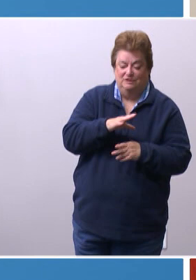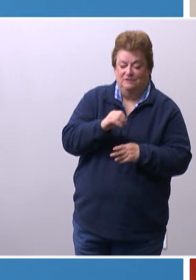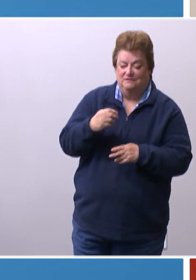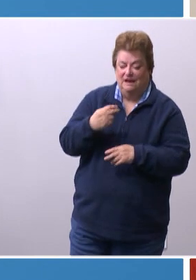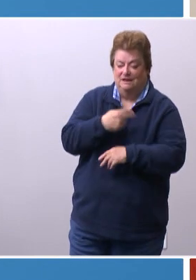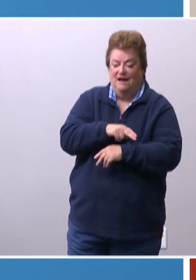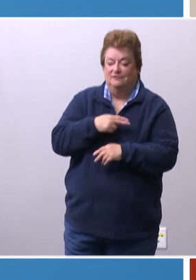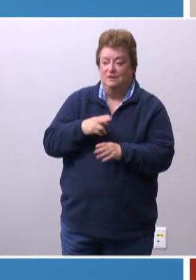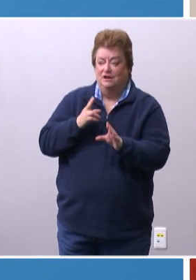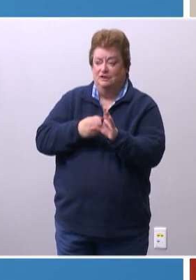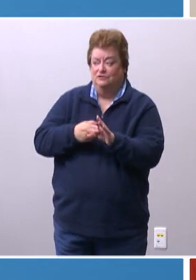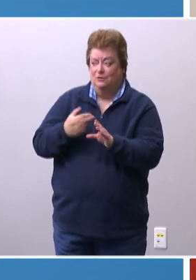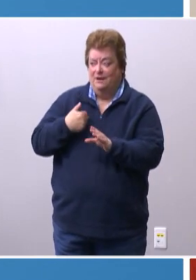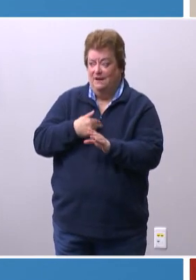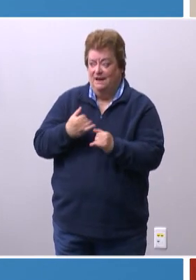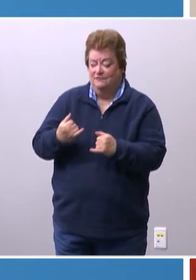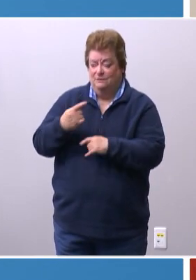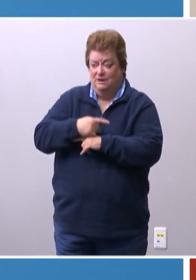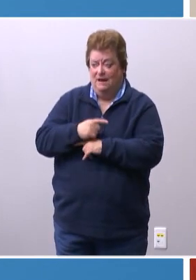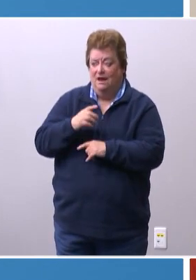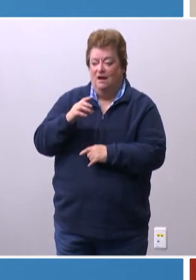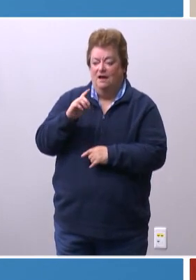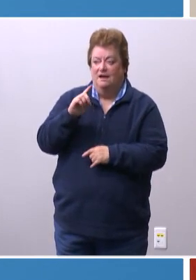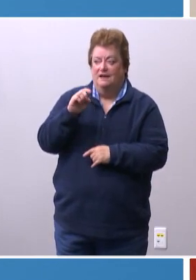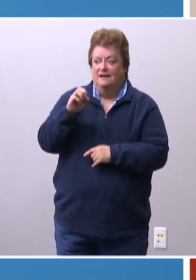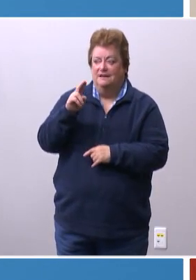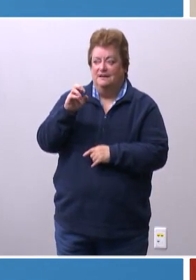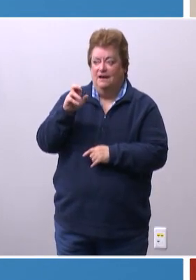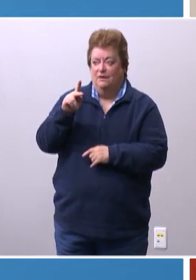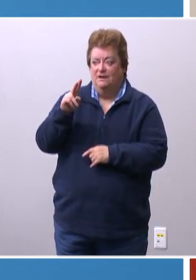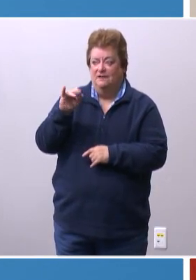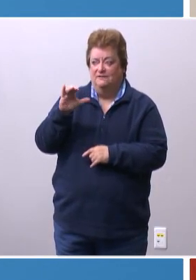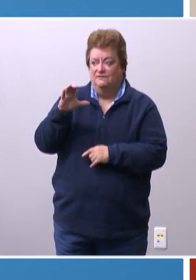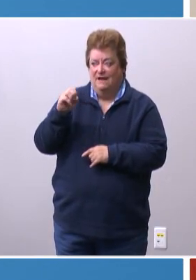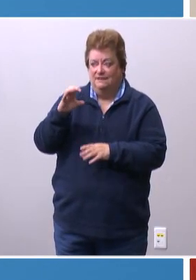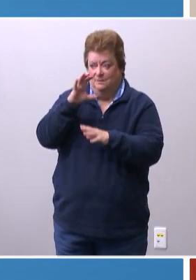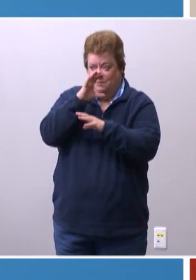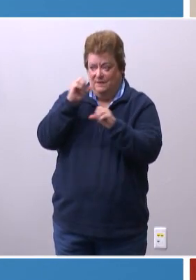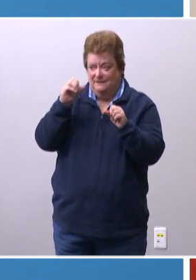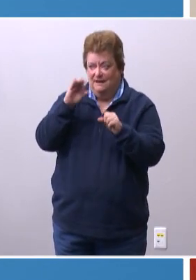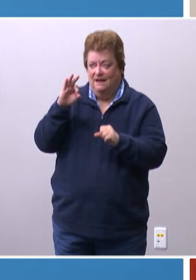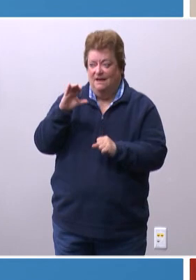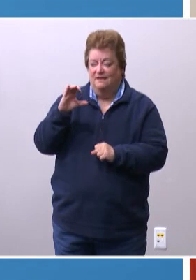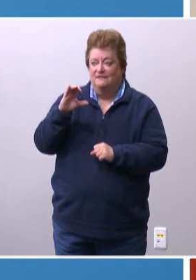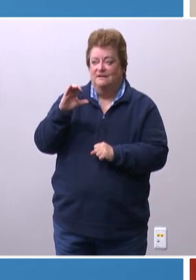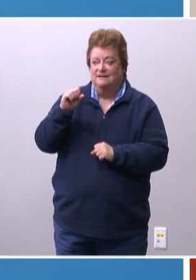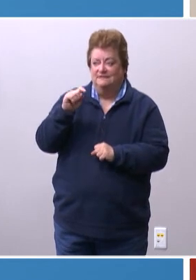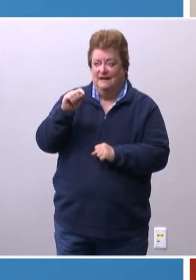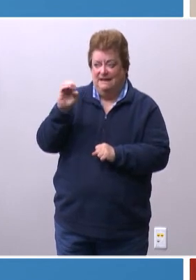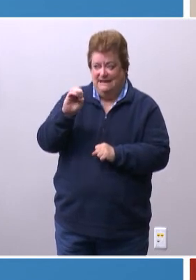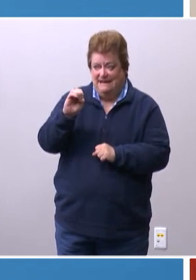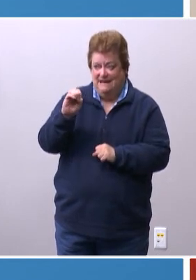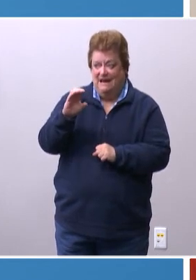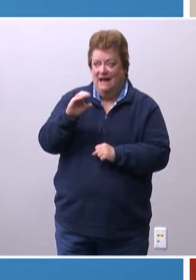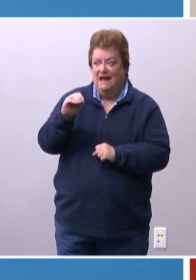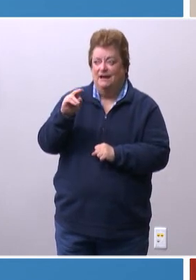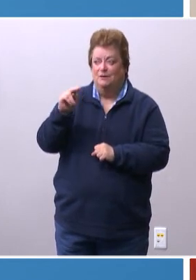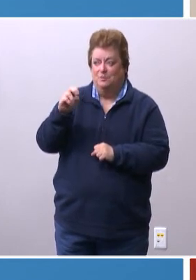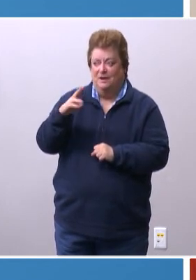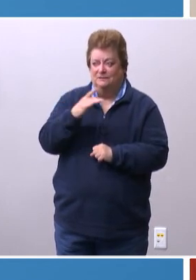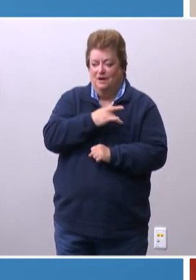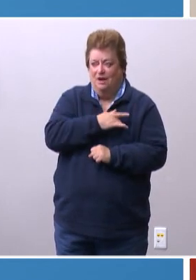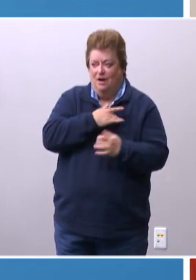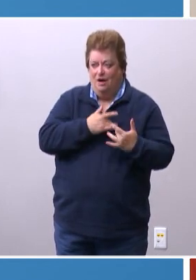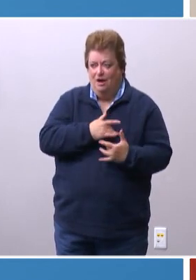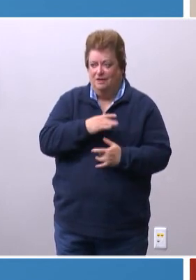And joining us again today are Derek Vance, the president of CHI Health, St. Elizabeth and Nebraska Heart, and Russ